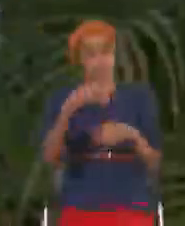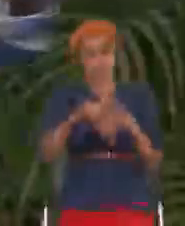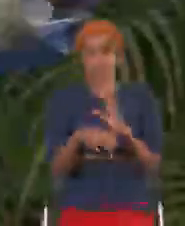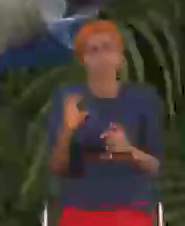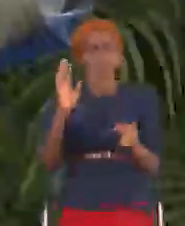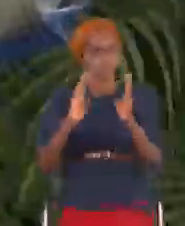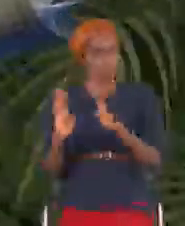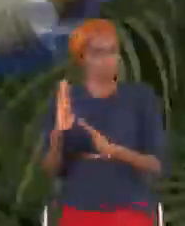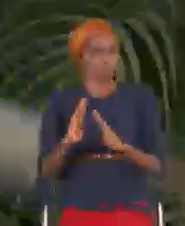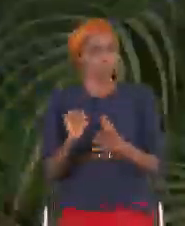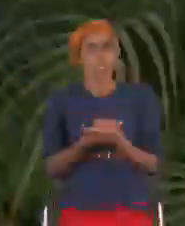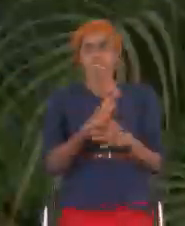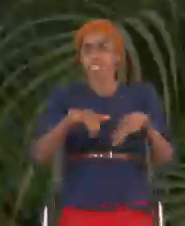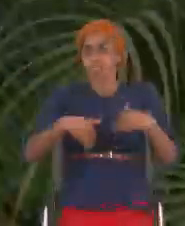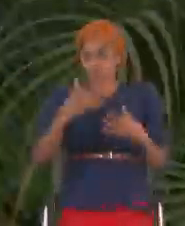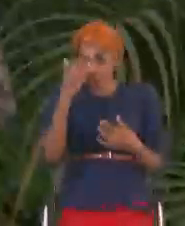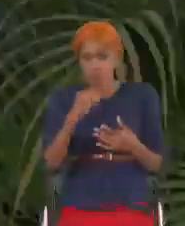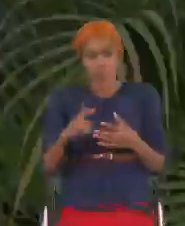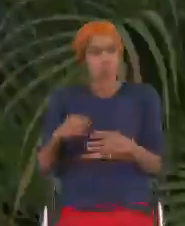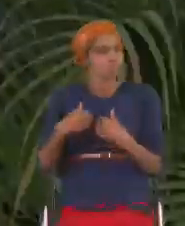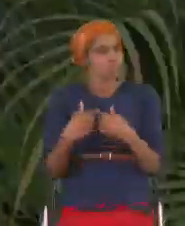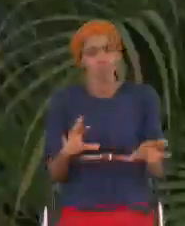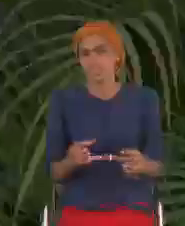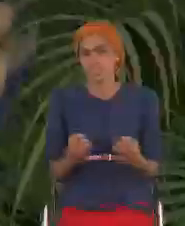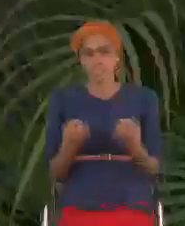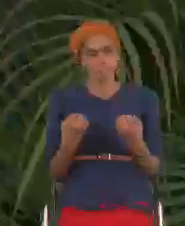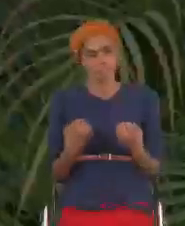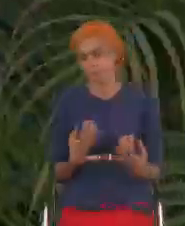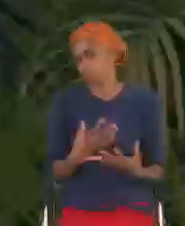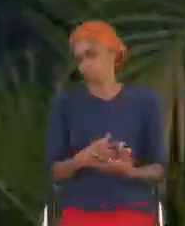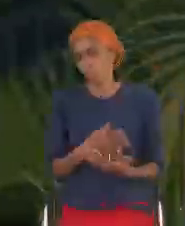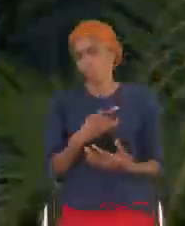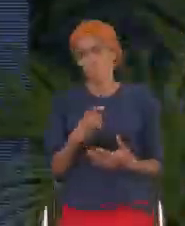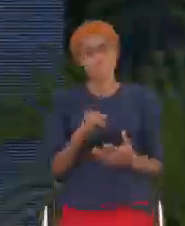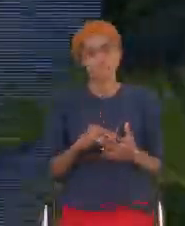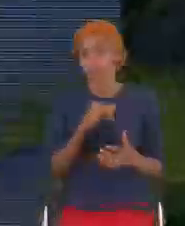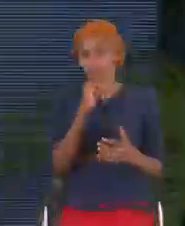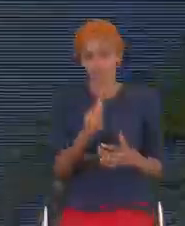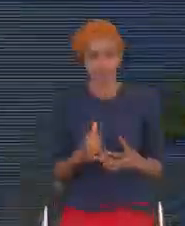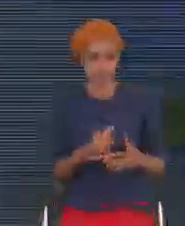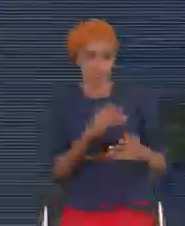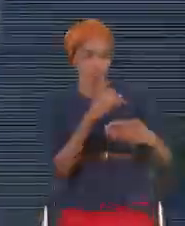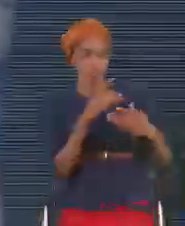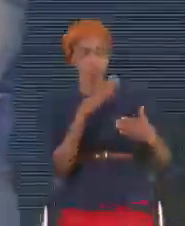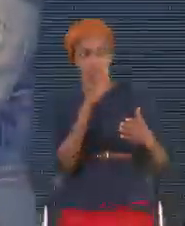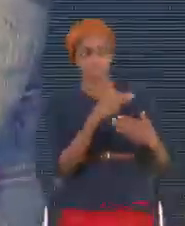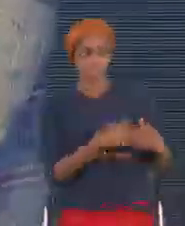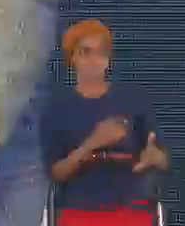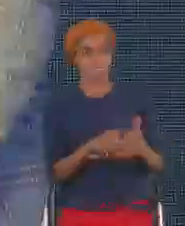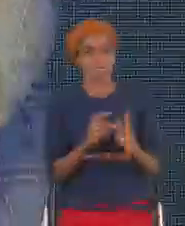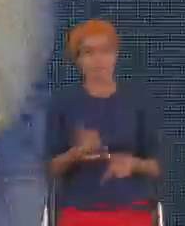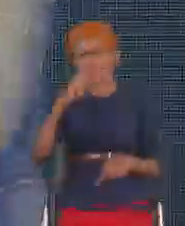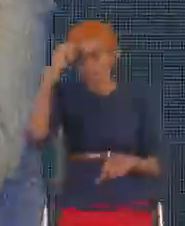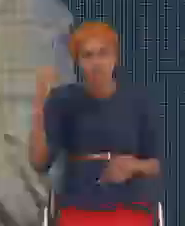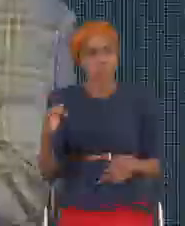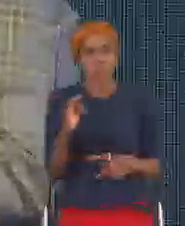we lose a lot of our friends. I can't stay near him. I can't stay near her, because the tongue